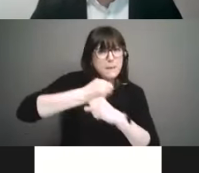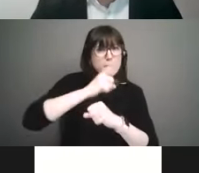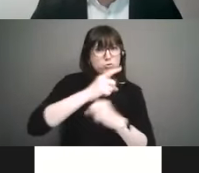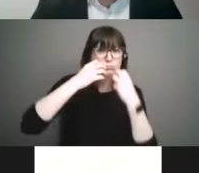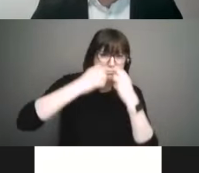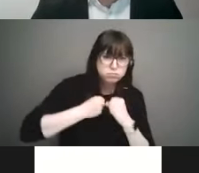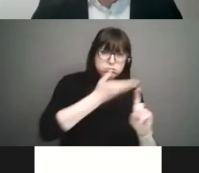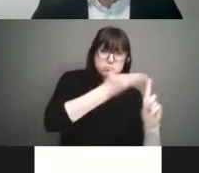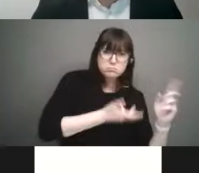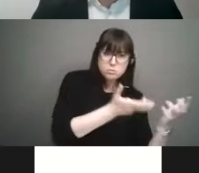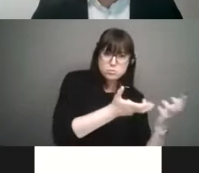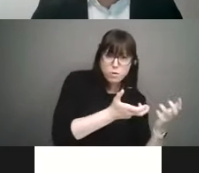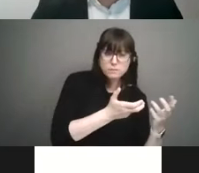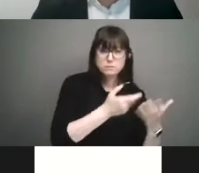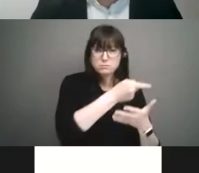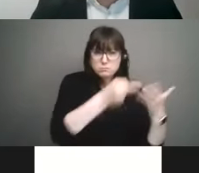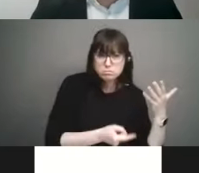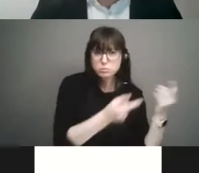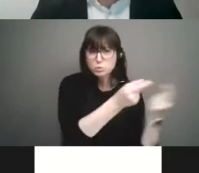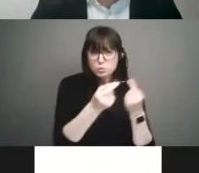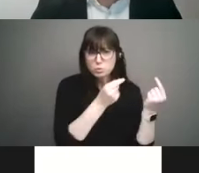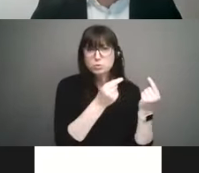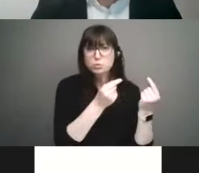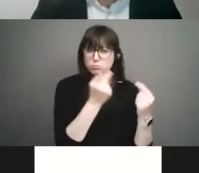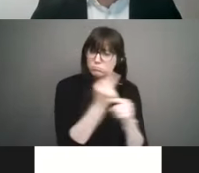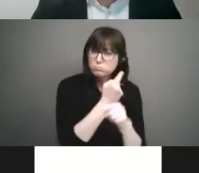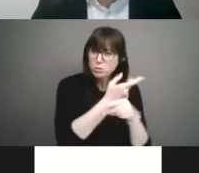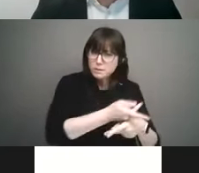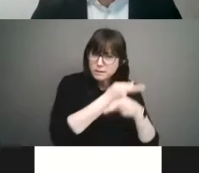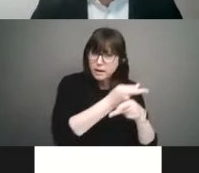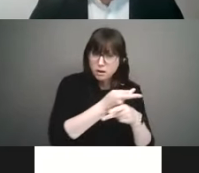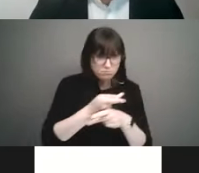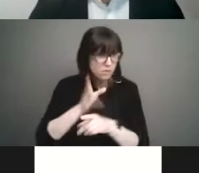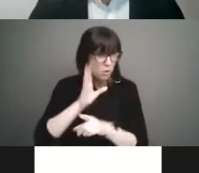and your personal care interests are being properly looked after?